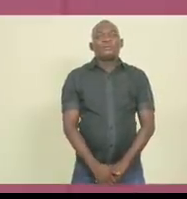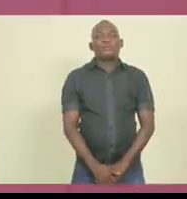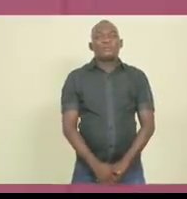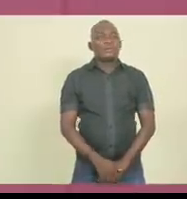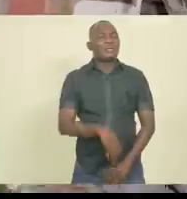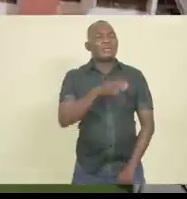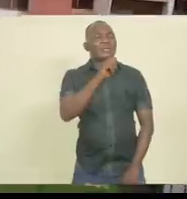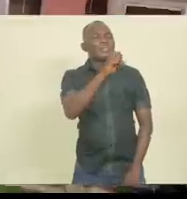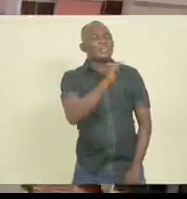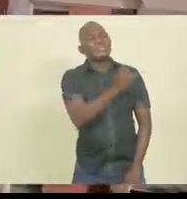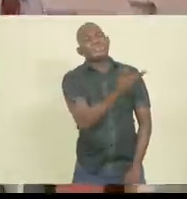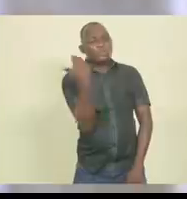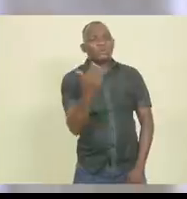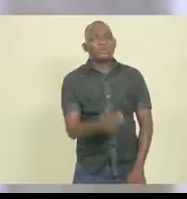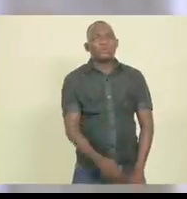Esi.